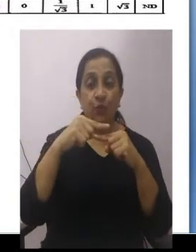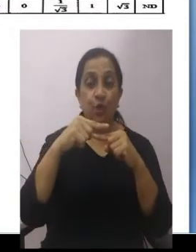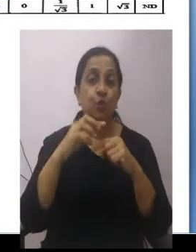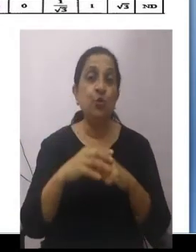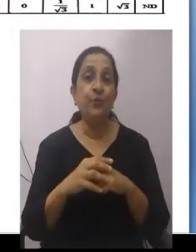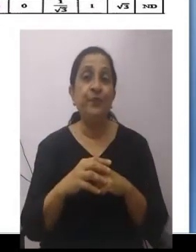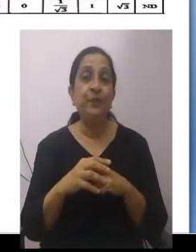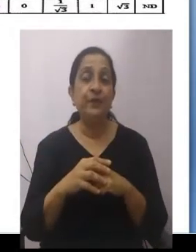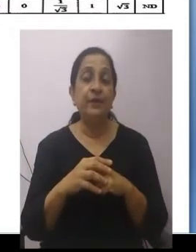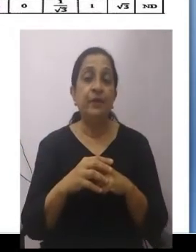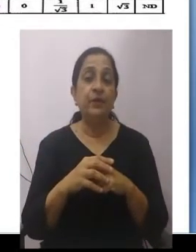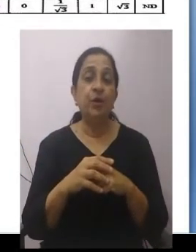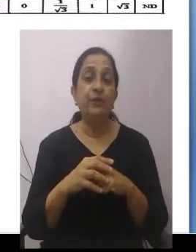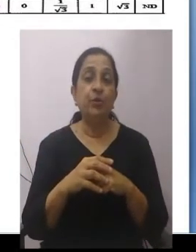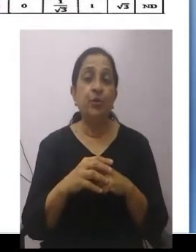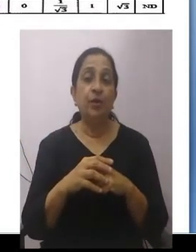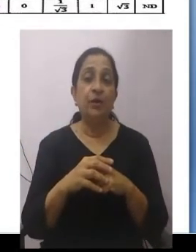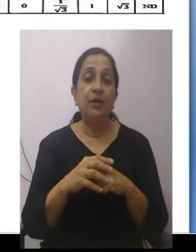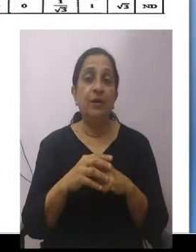sine